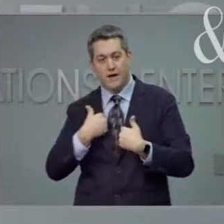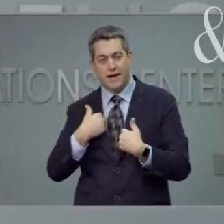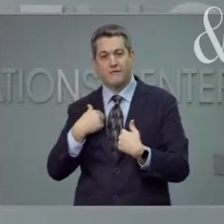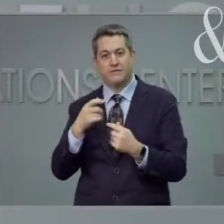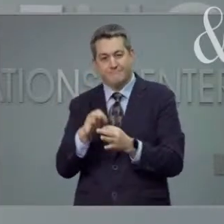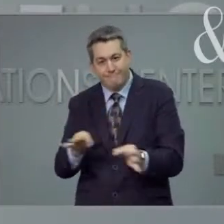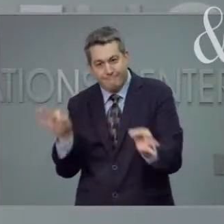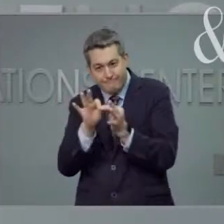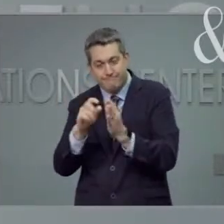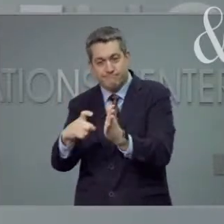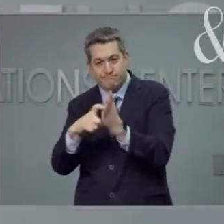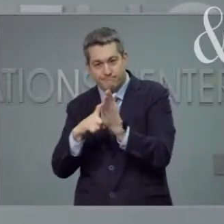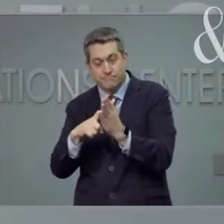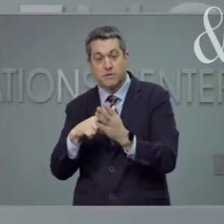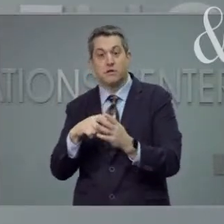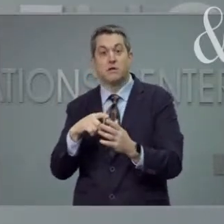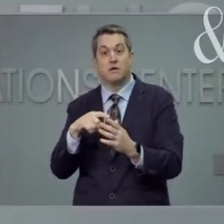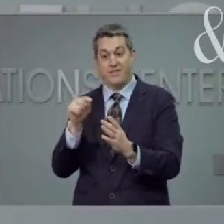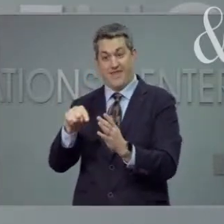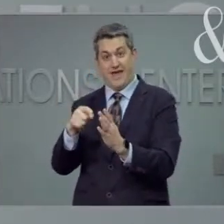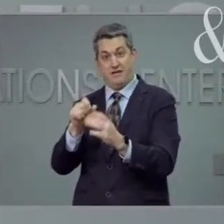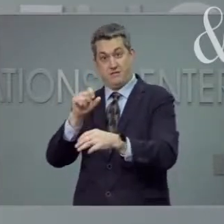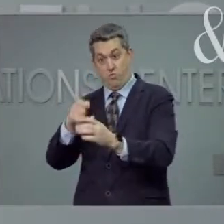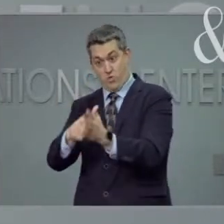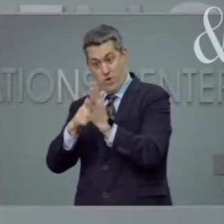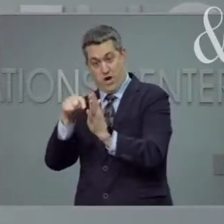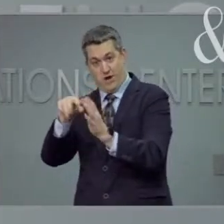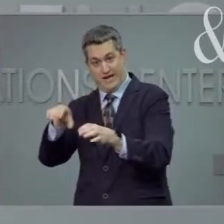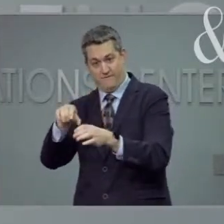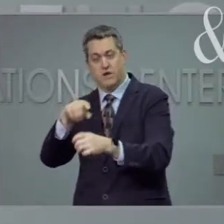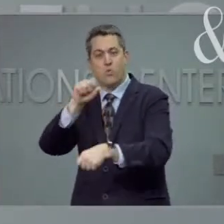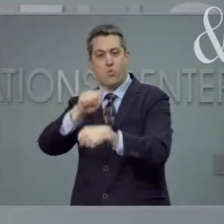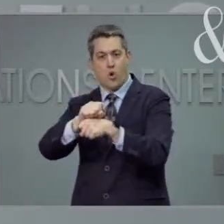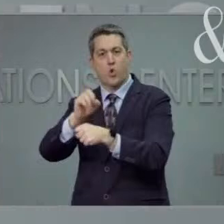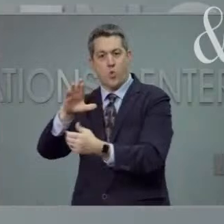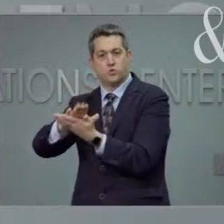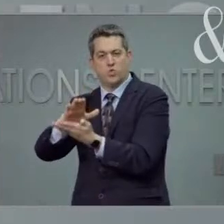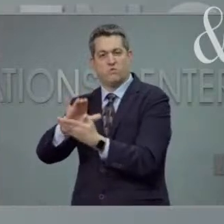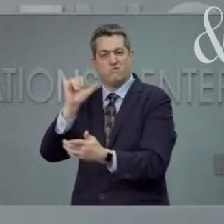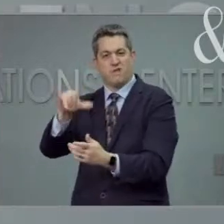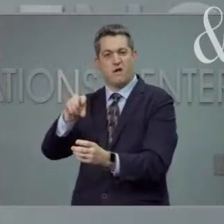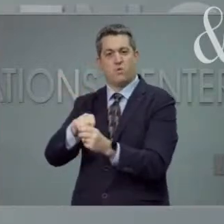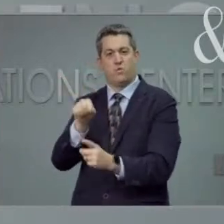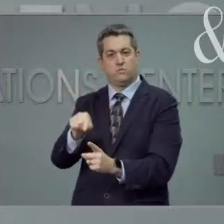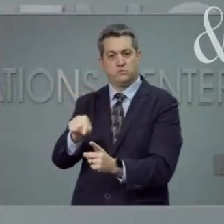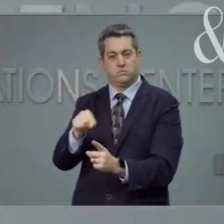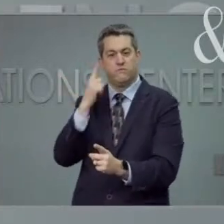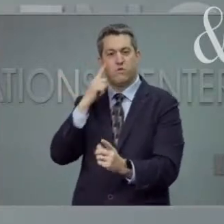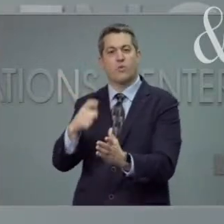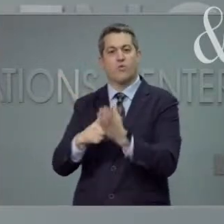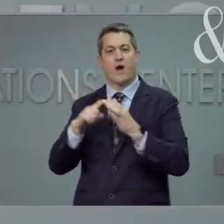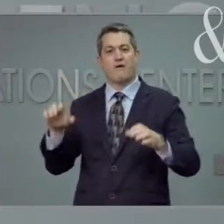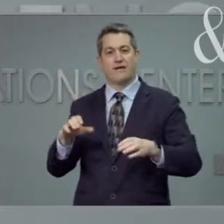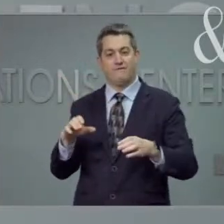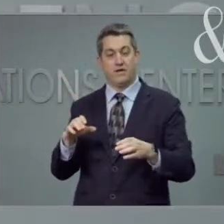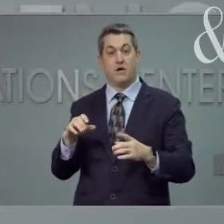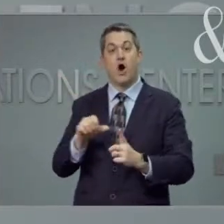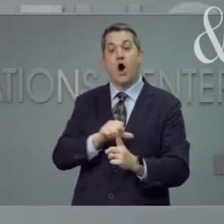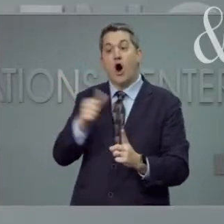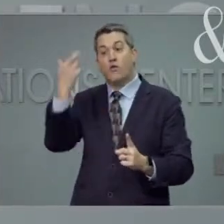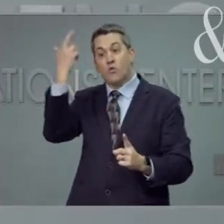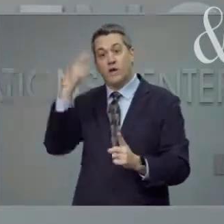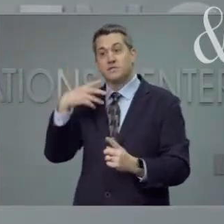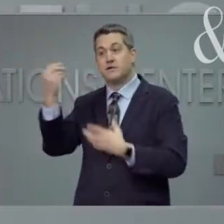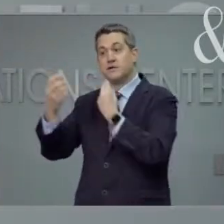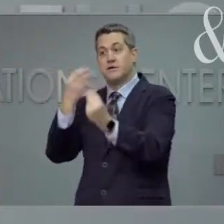activity, work and school are considered those essential activities, but to really limit any other reason to be leaving